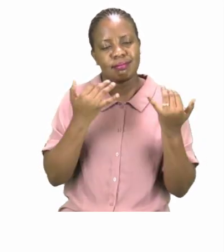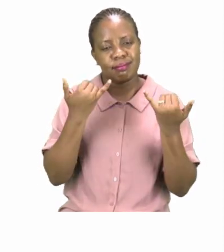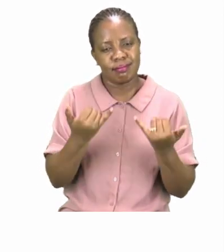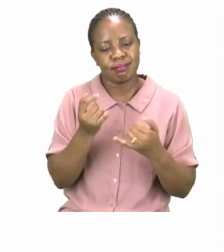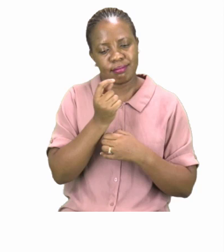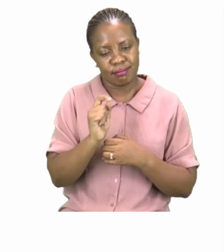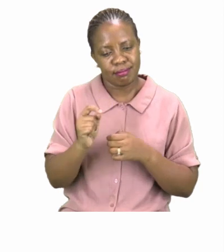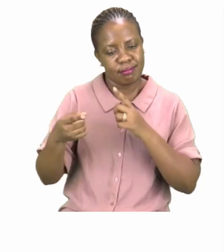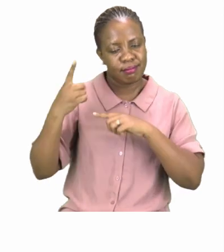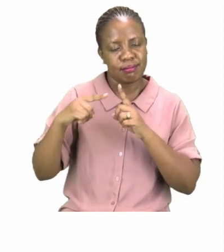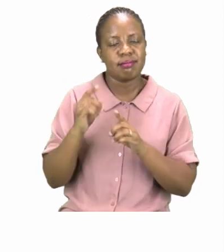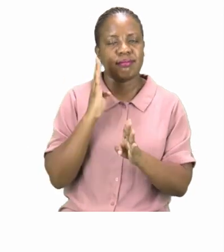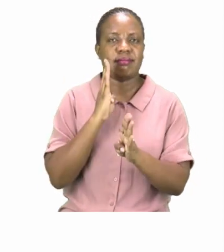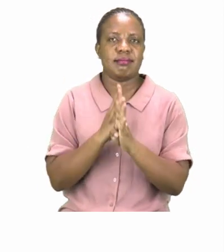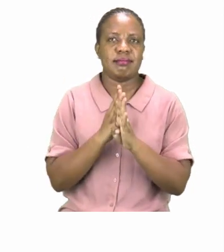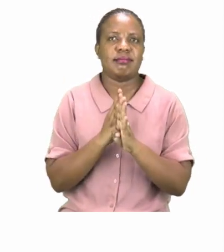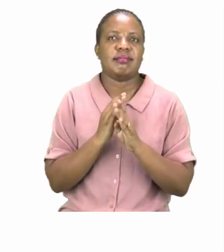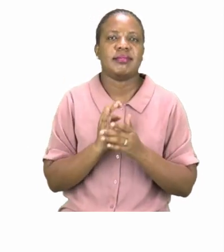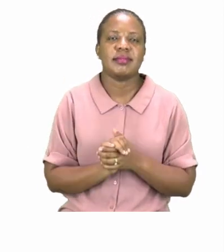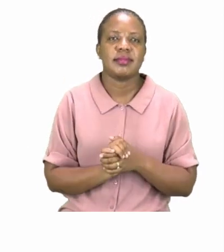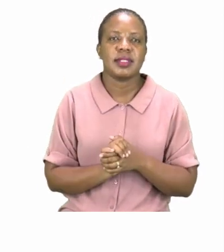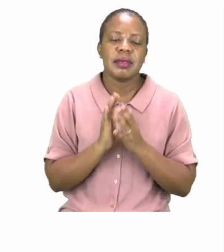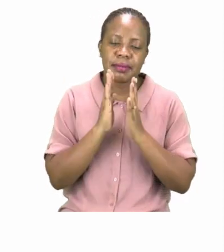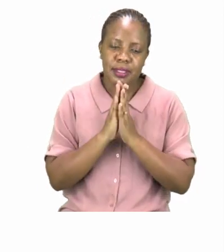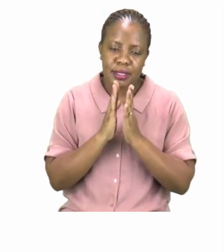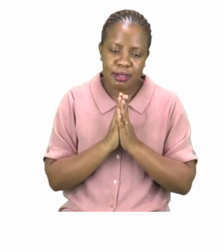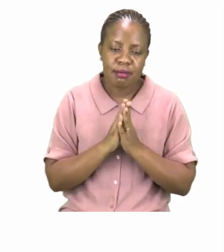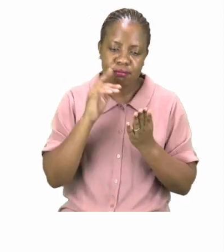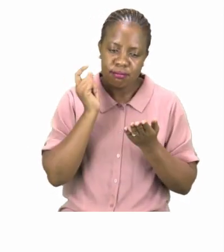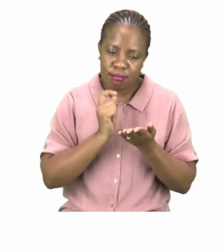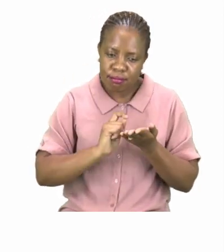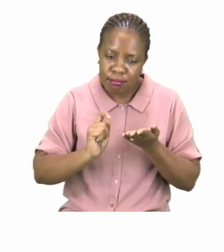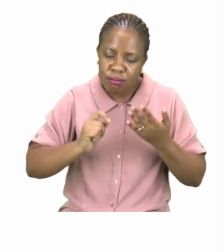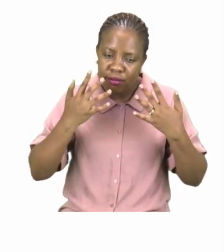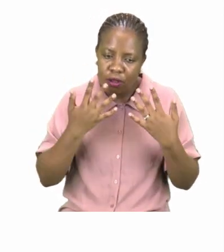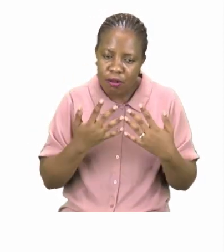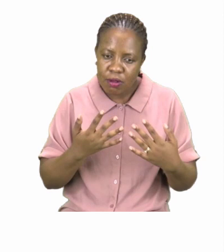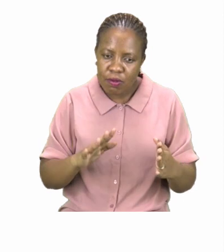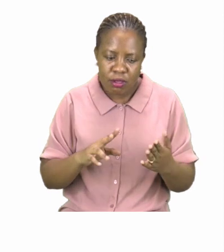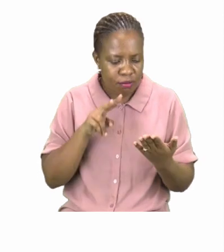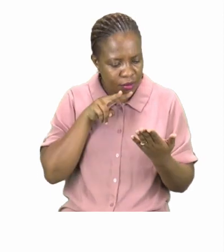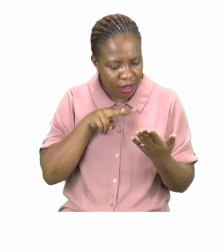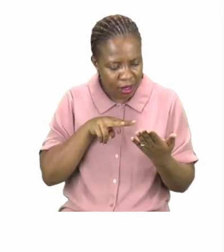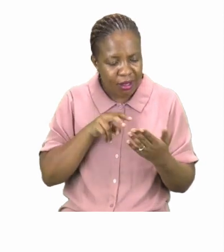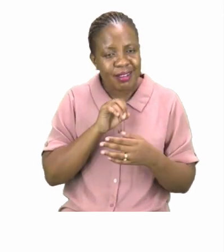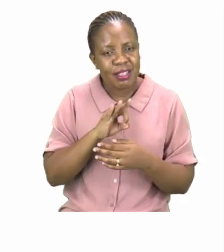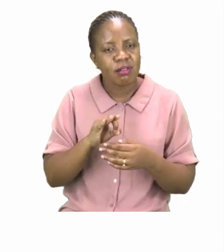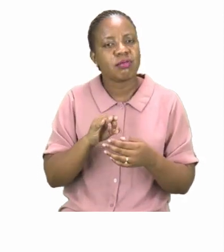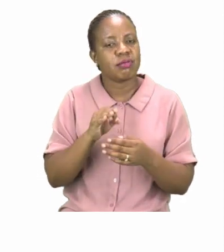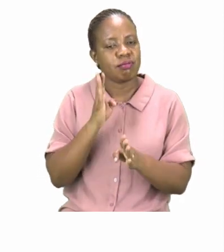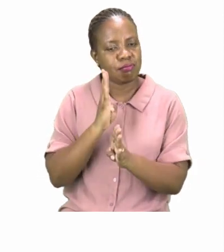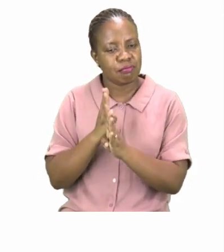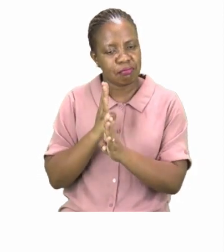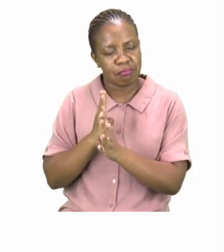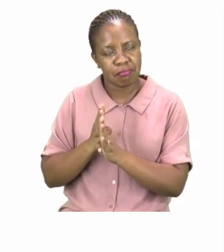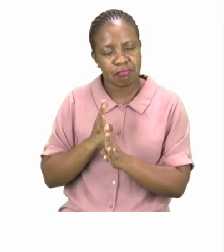After doing all of this, please check your work, and if you need an adult to check your work for you, that's okay too.